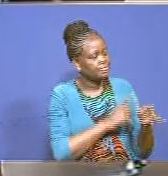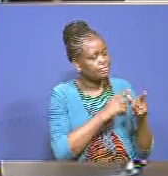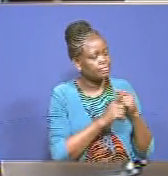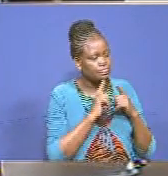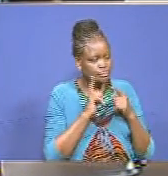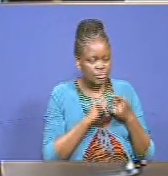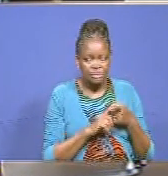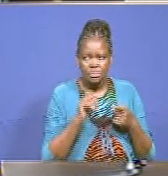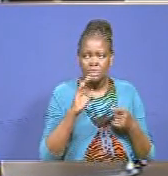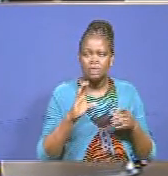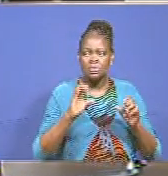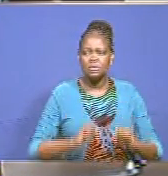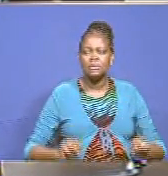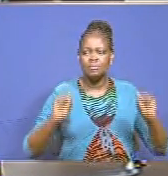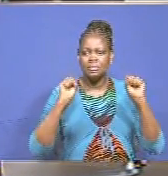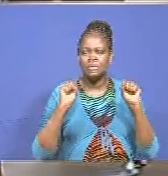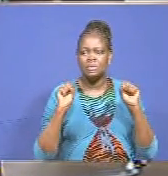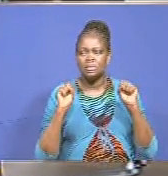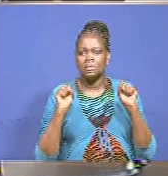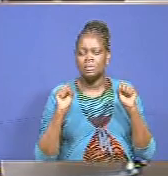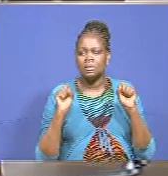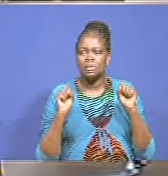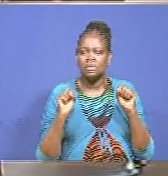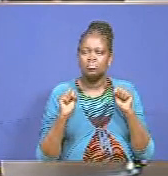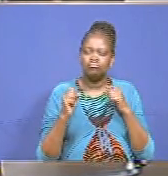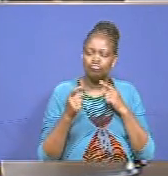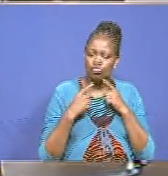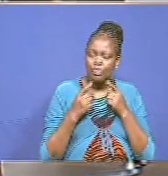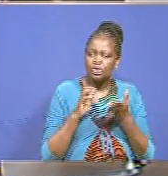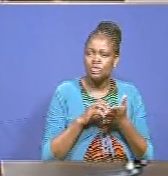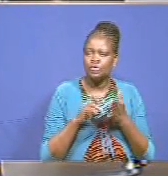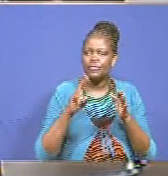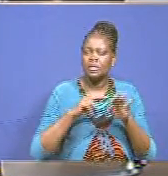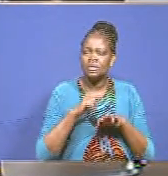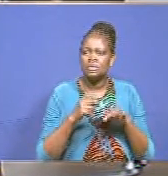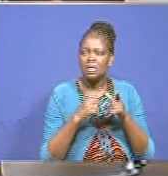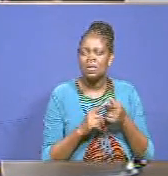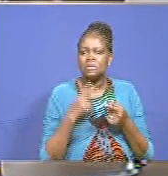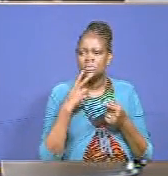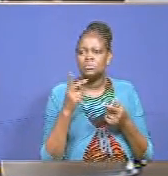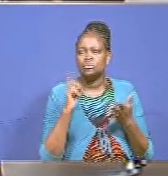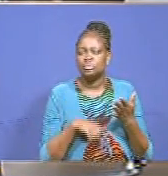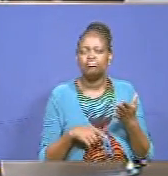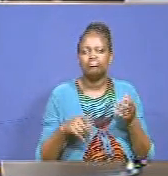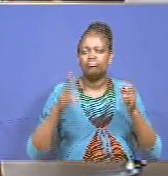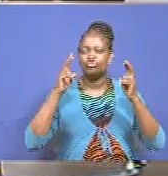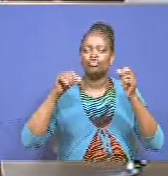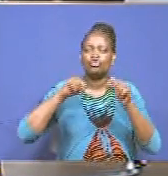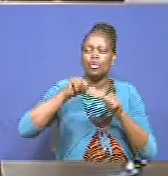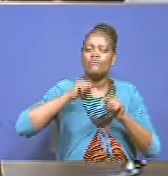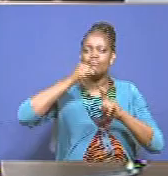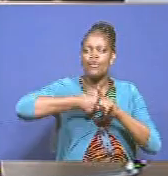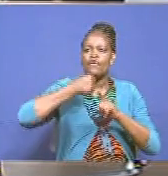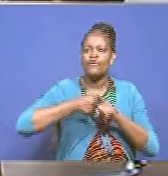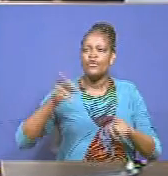to the ANC chairperson, Kelvin Lunani, just taking a look at the state of the nation, looking at issues surrounding the push for a